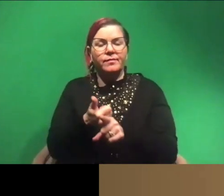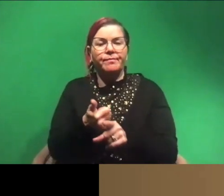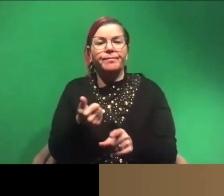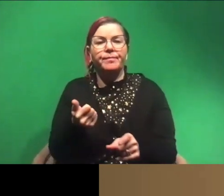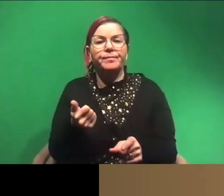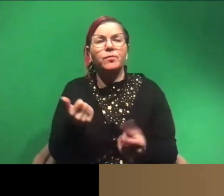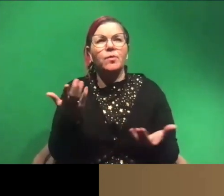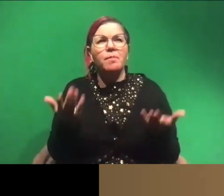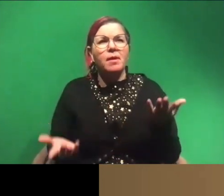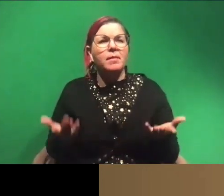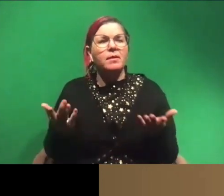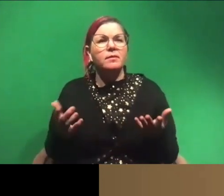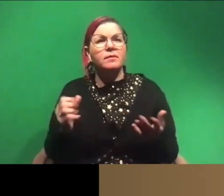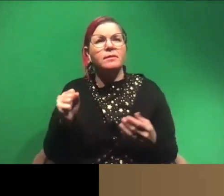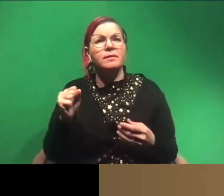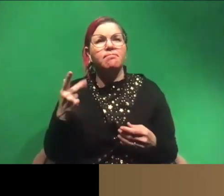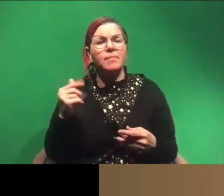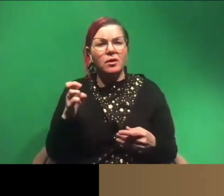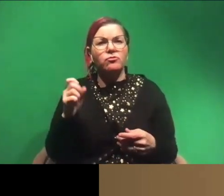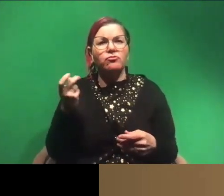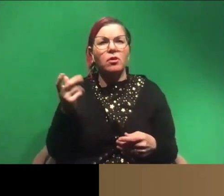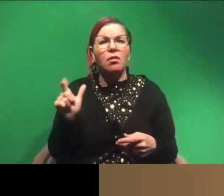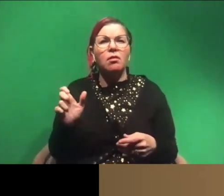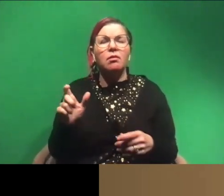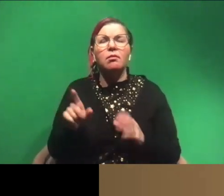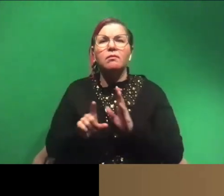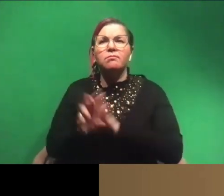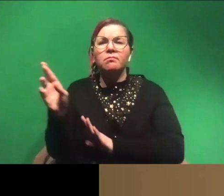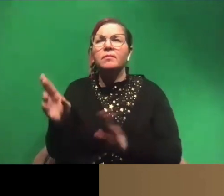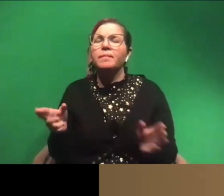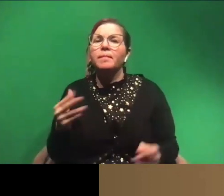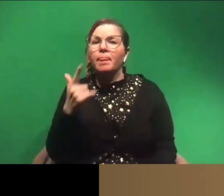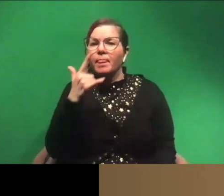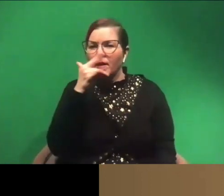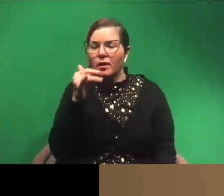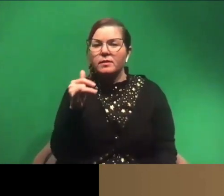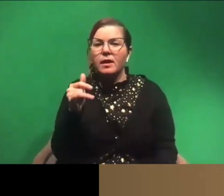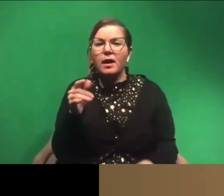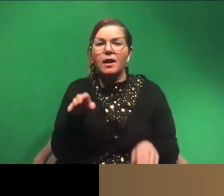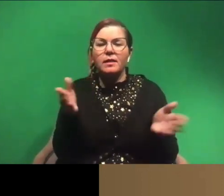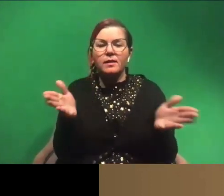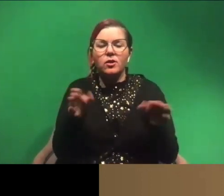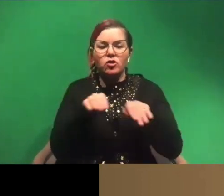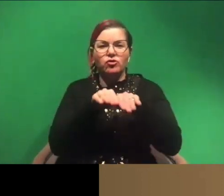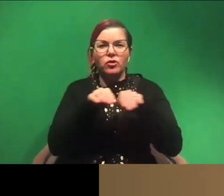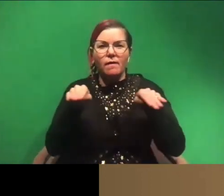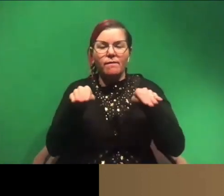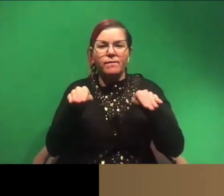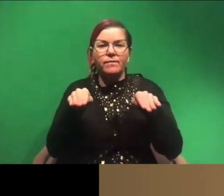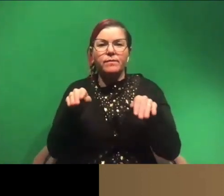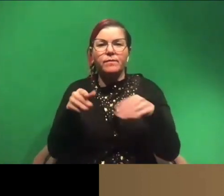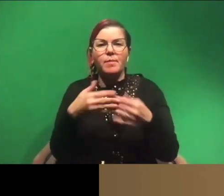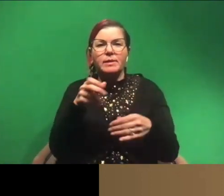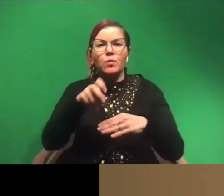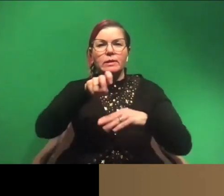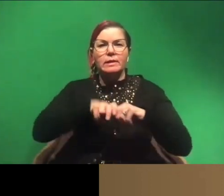or maybe it was the space shuttle. It looks like a little shelf that's about, you know, the level that you'd sit down,